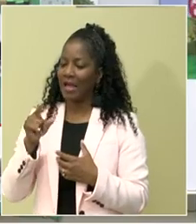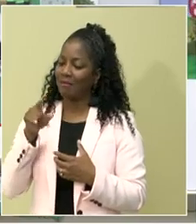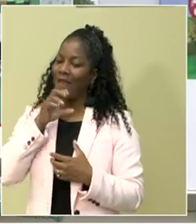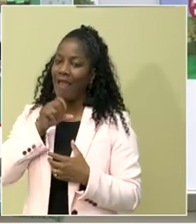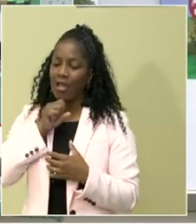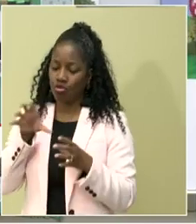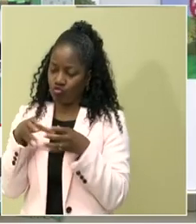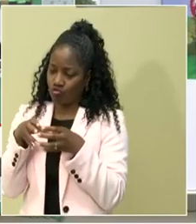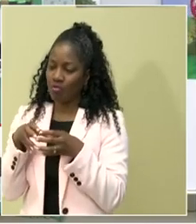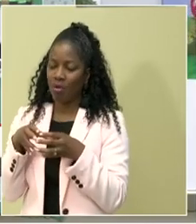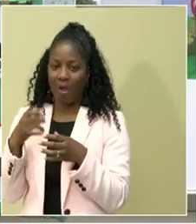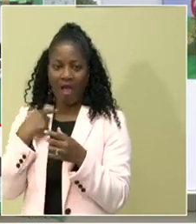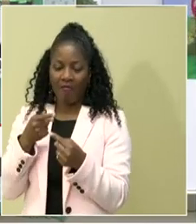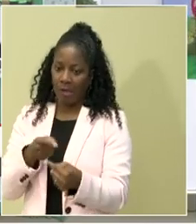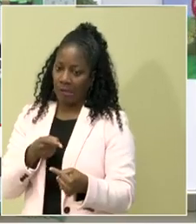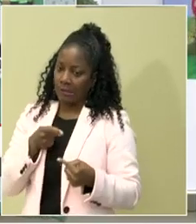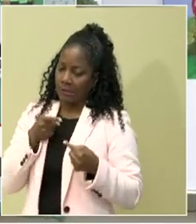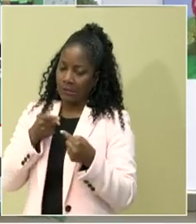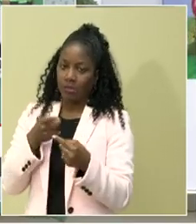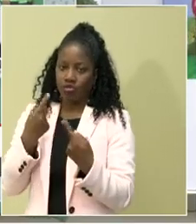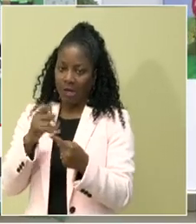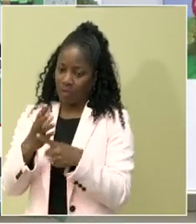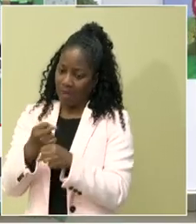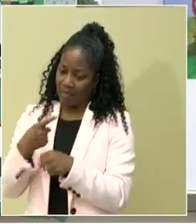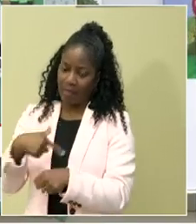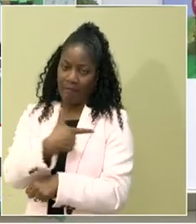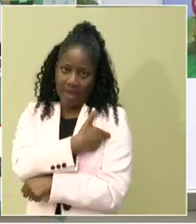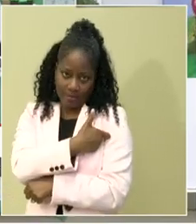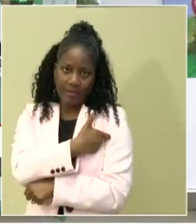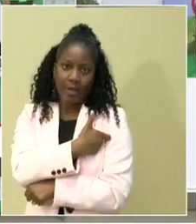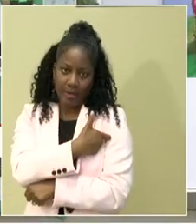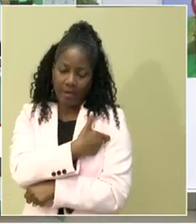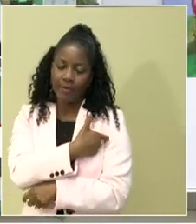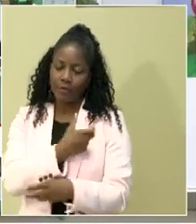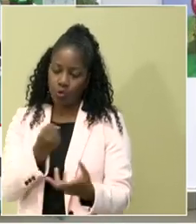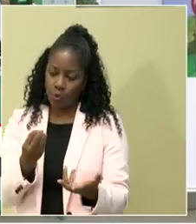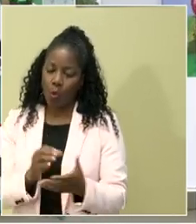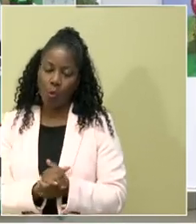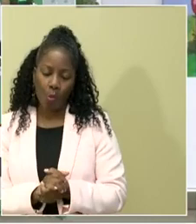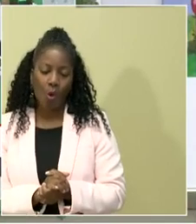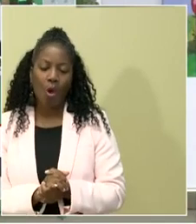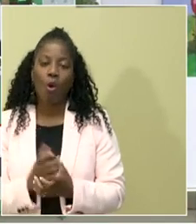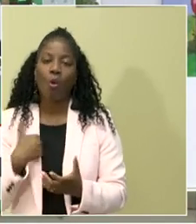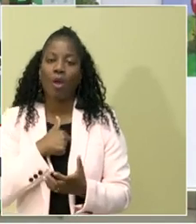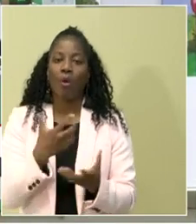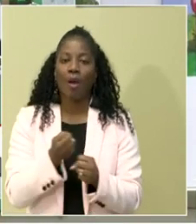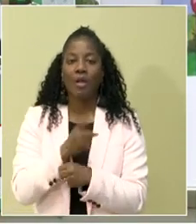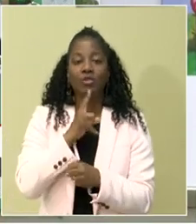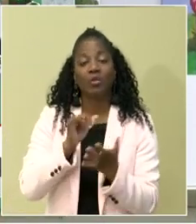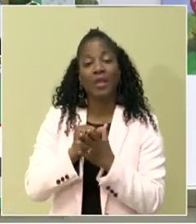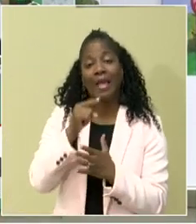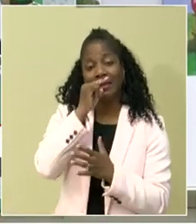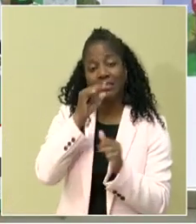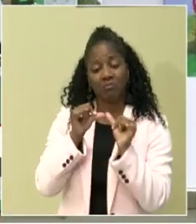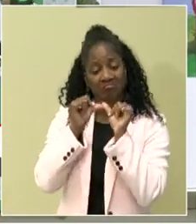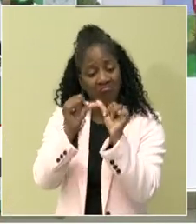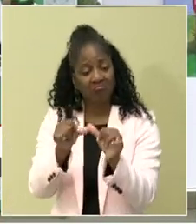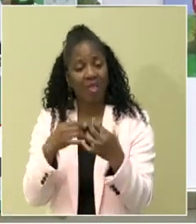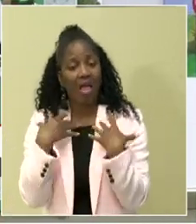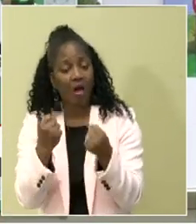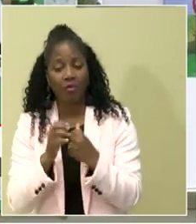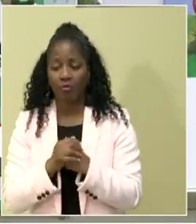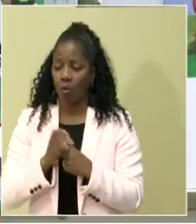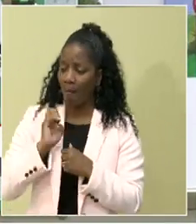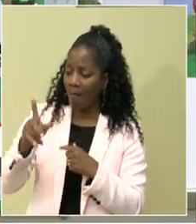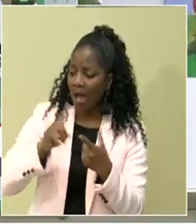age group that we're having the most difficulty with getting vaccinated. But to make sure kids can stay healthy, go back to